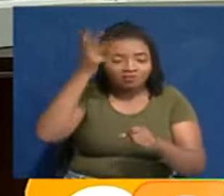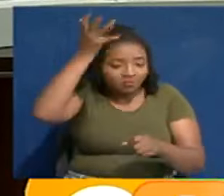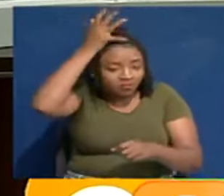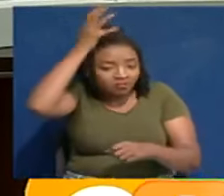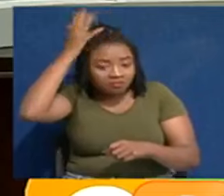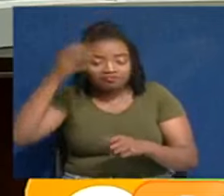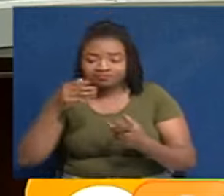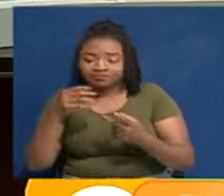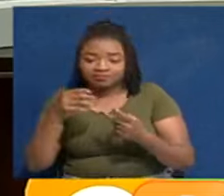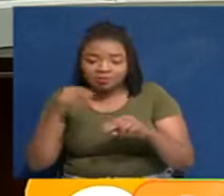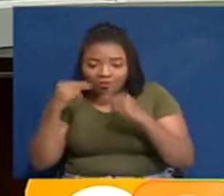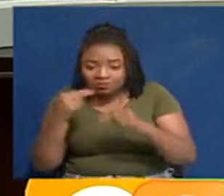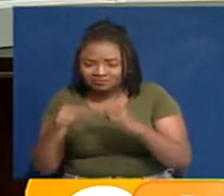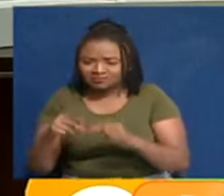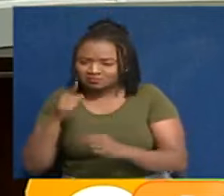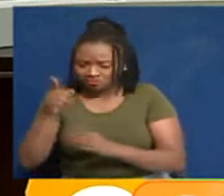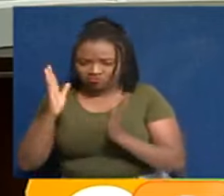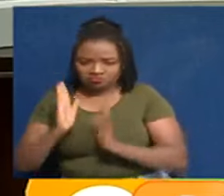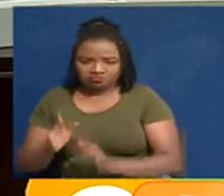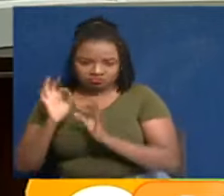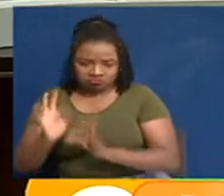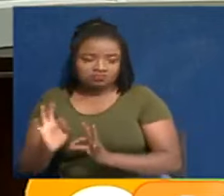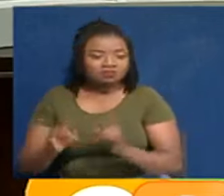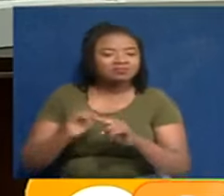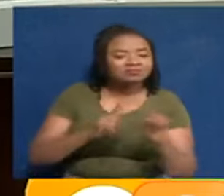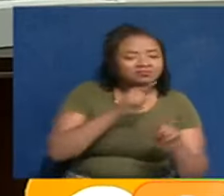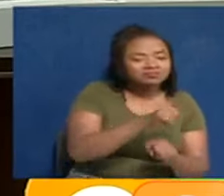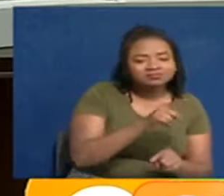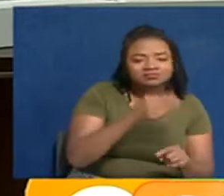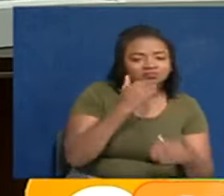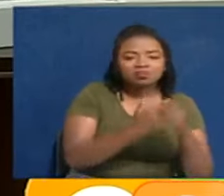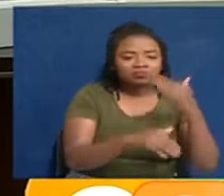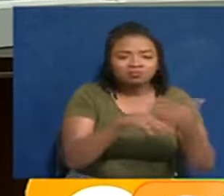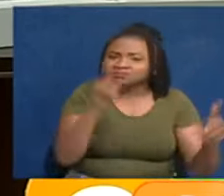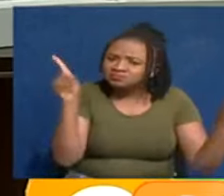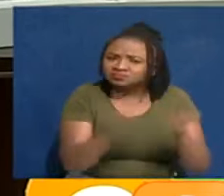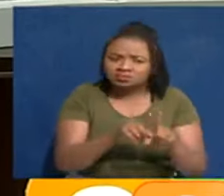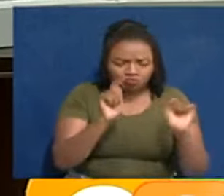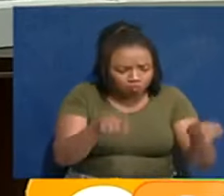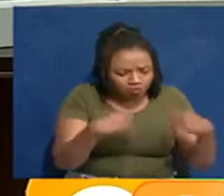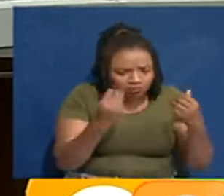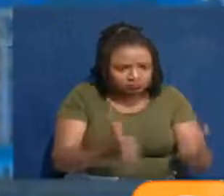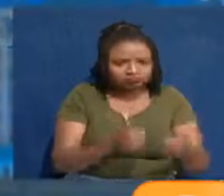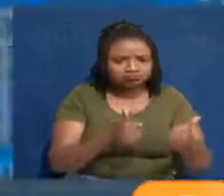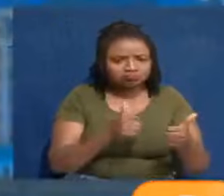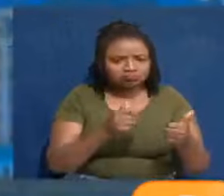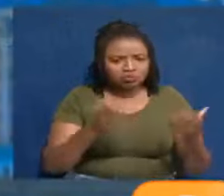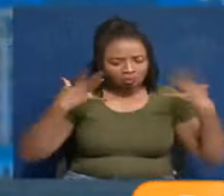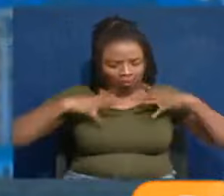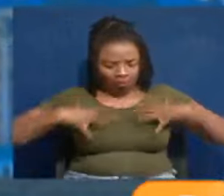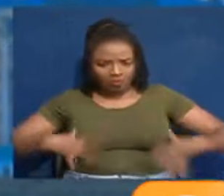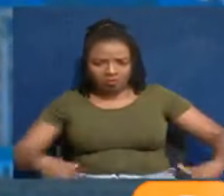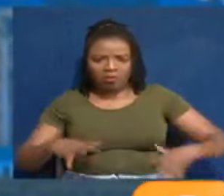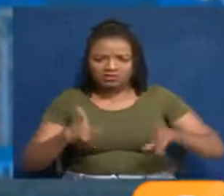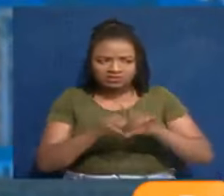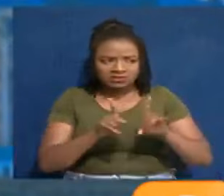for construction, you need to look neat. You need to be organized. You need to wear good shoes or whatever shoes you are. You get an overall from somewhere so that as